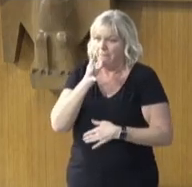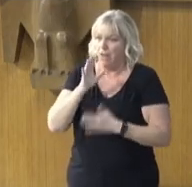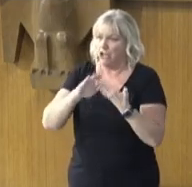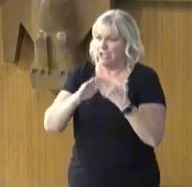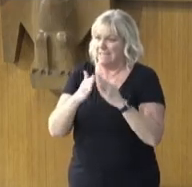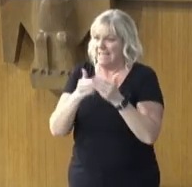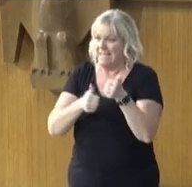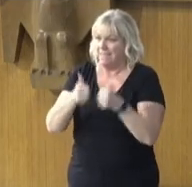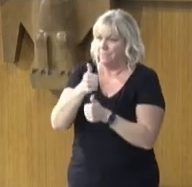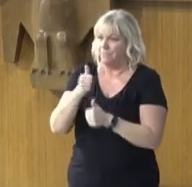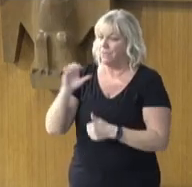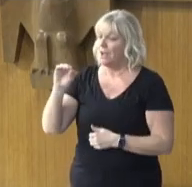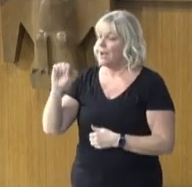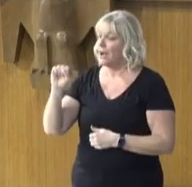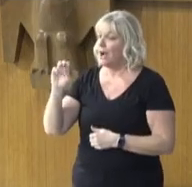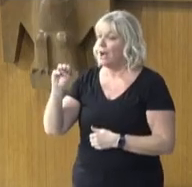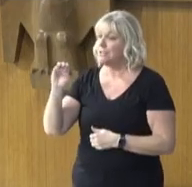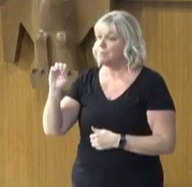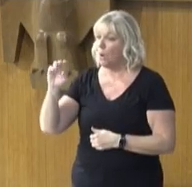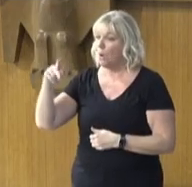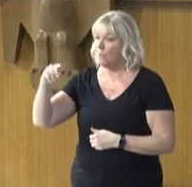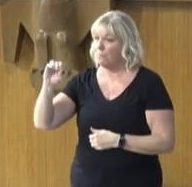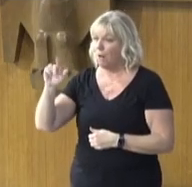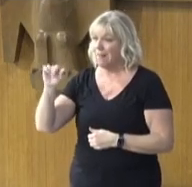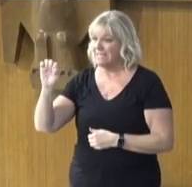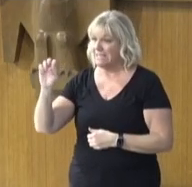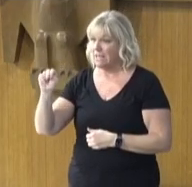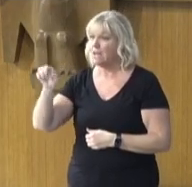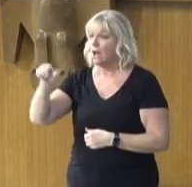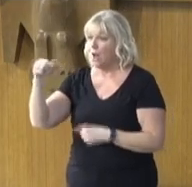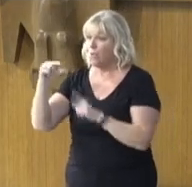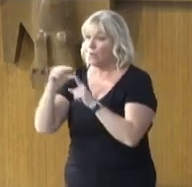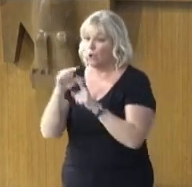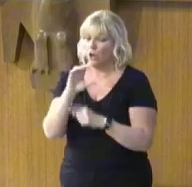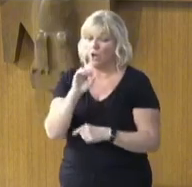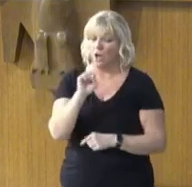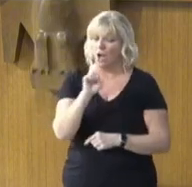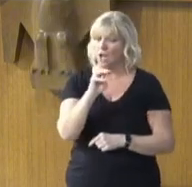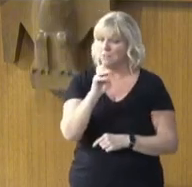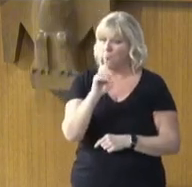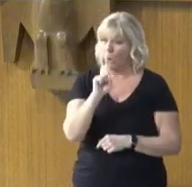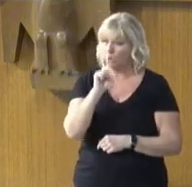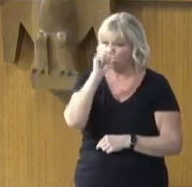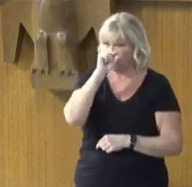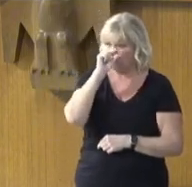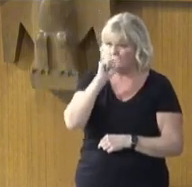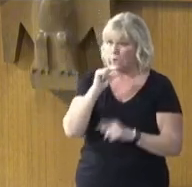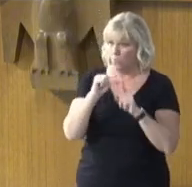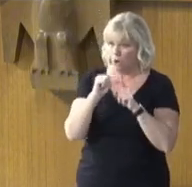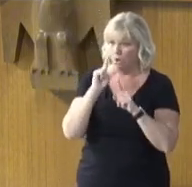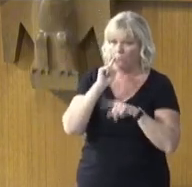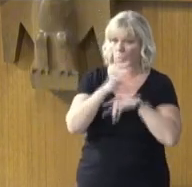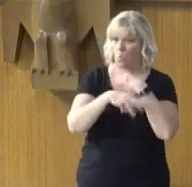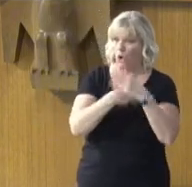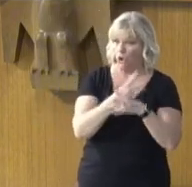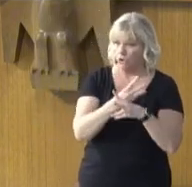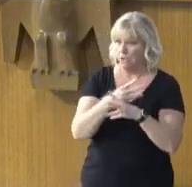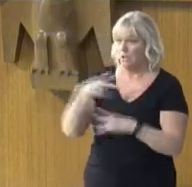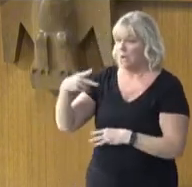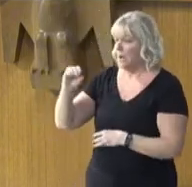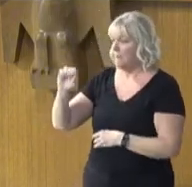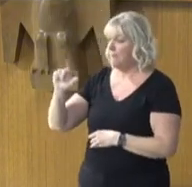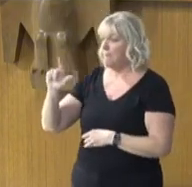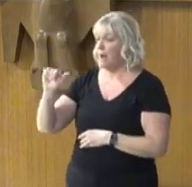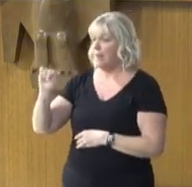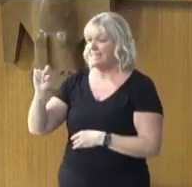A cosmopolitan is another related word. Cosmos, the ancient Greek word for the world. And politan is from